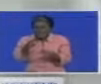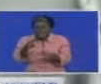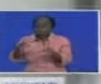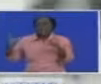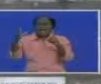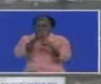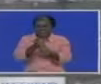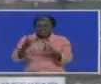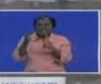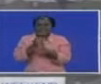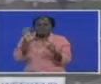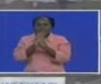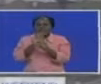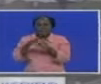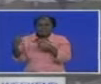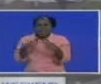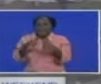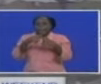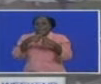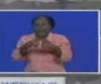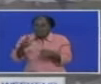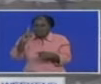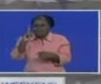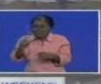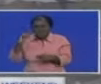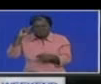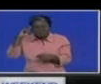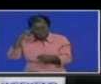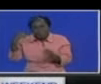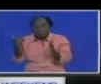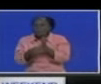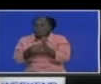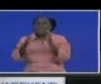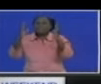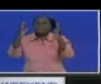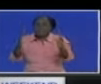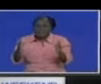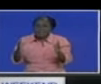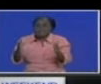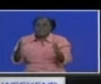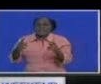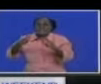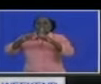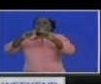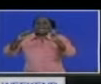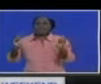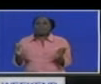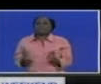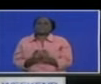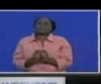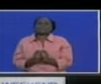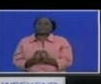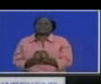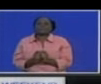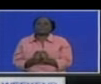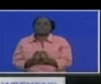many battles. However, one remains to be a thorn in our flesh, the untamed dragon of tribalism.